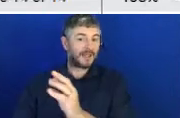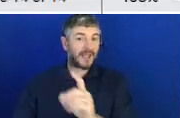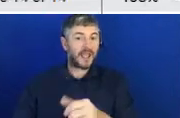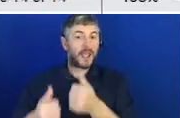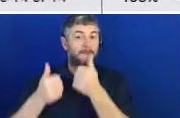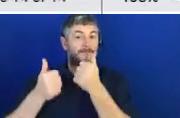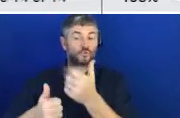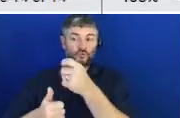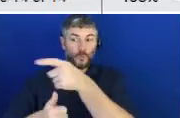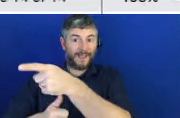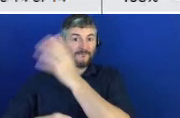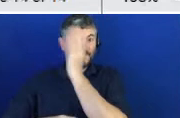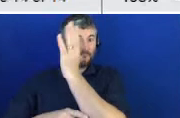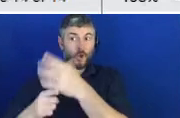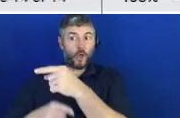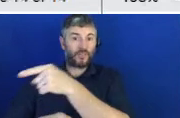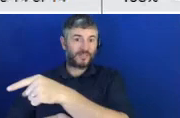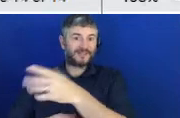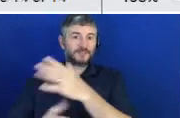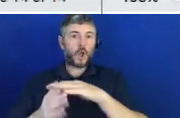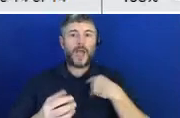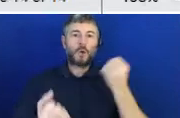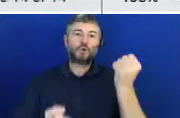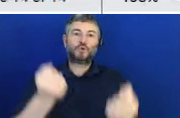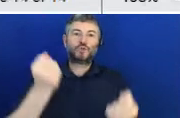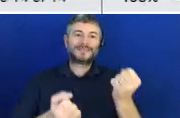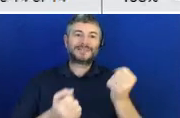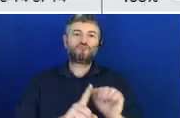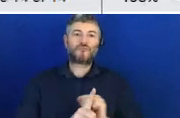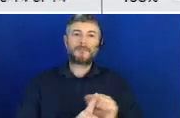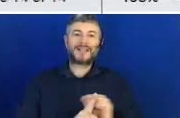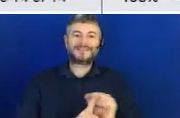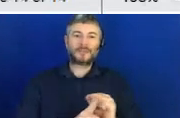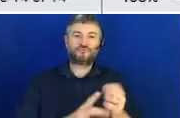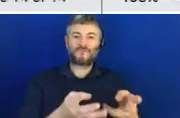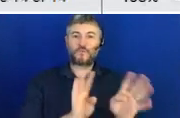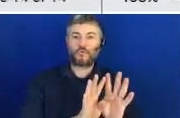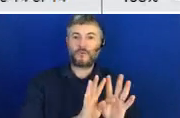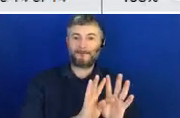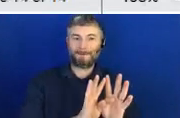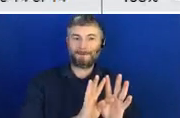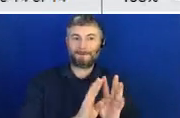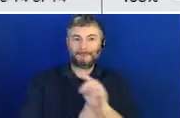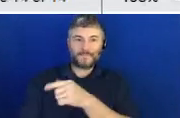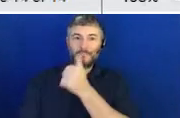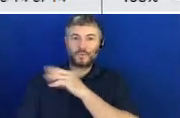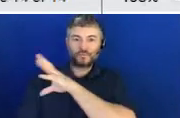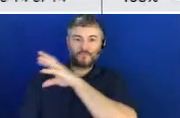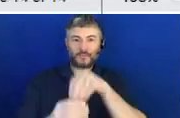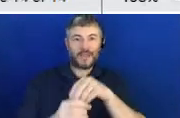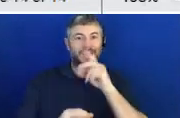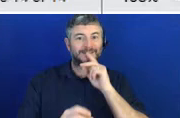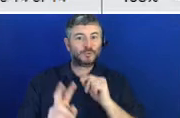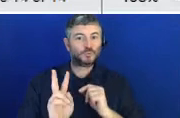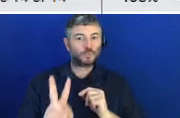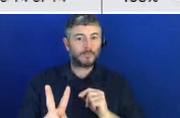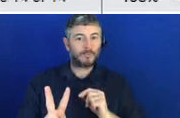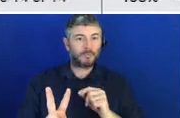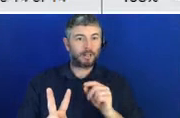our Justice and Rehabilitation Forum. But I can see two people with their hands